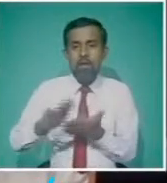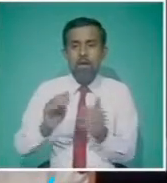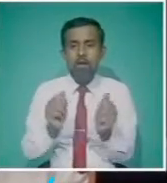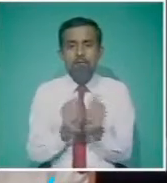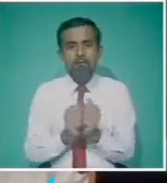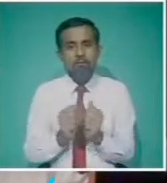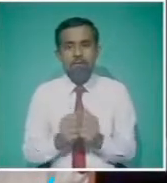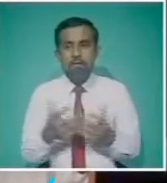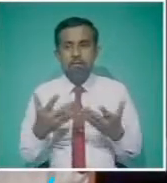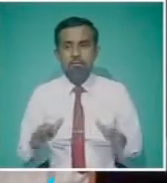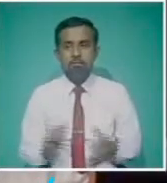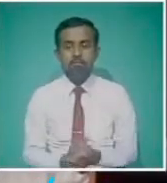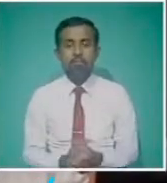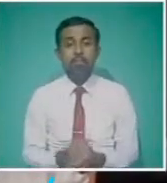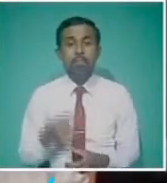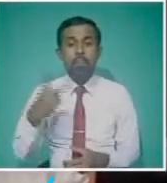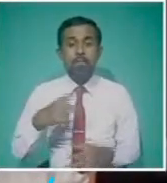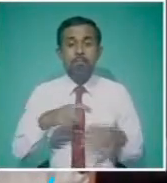Elizabeth II